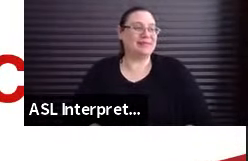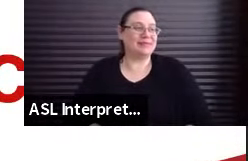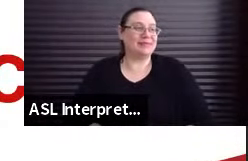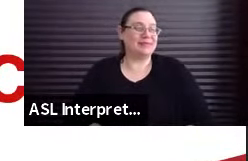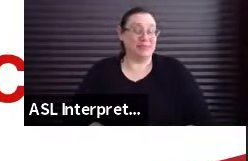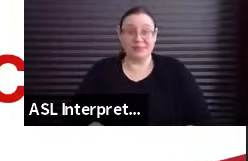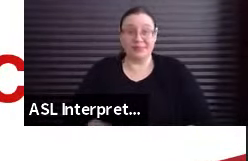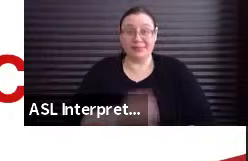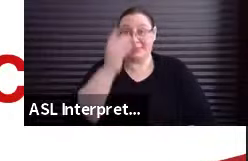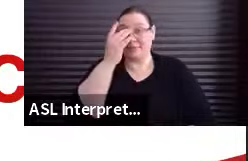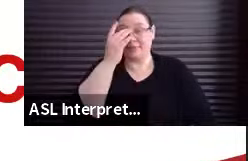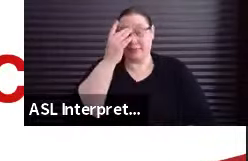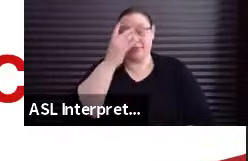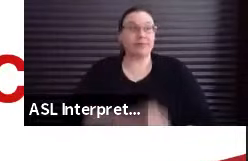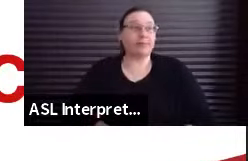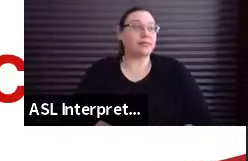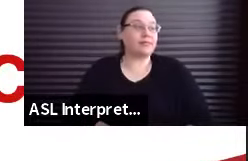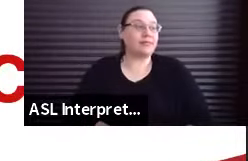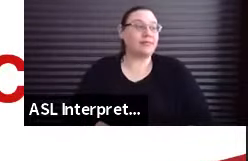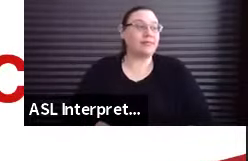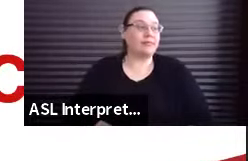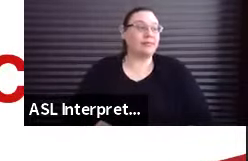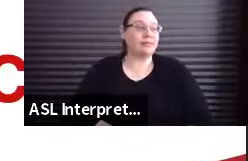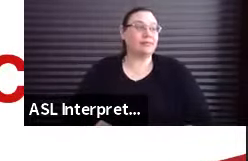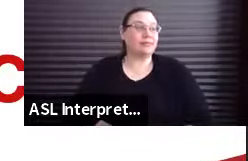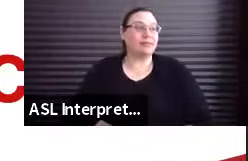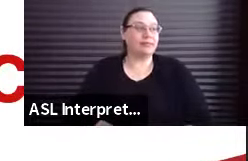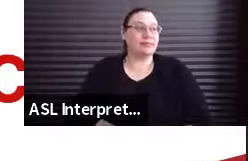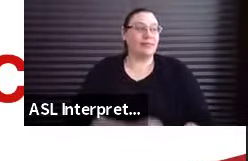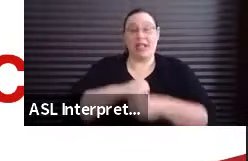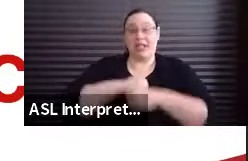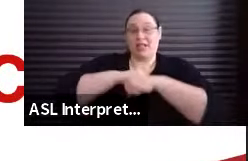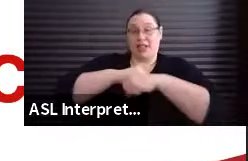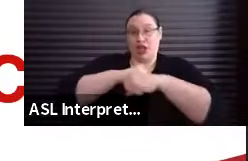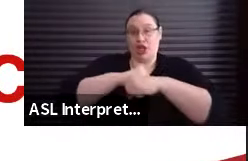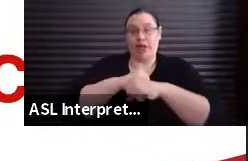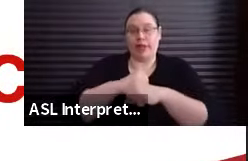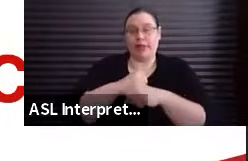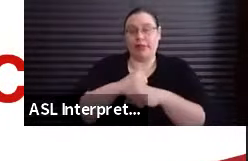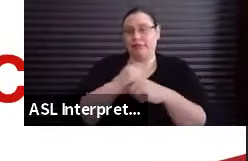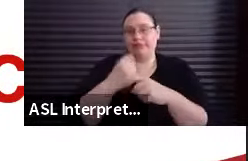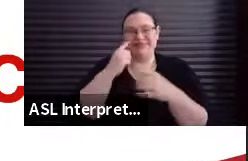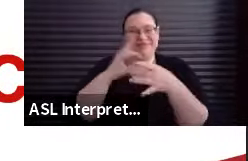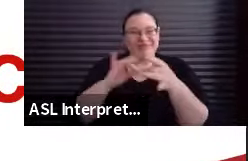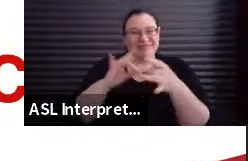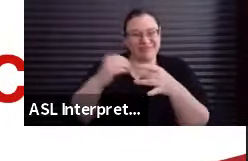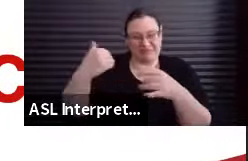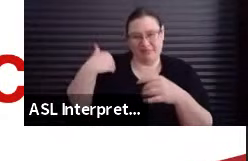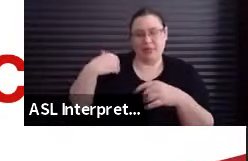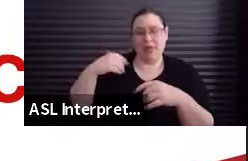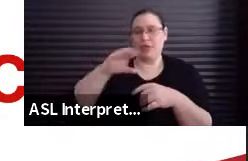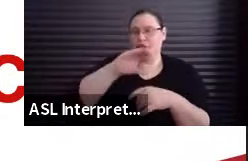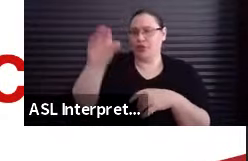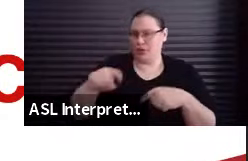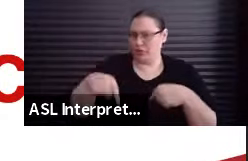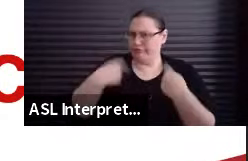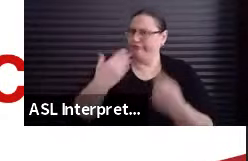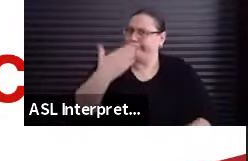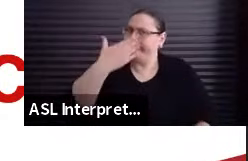Okay, so this is a security button. And as I said before, Zoom has been really good about trying